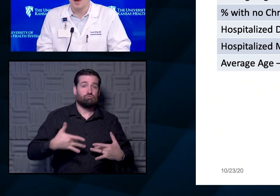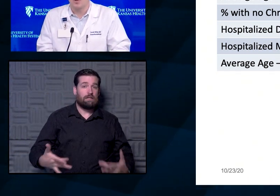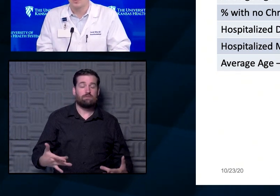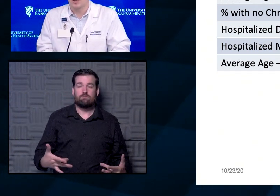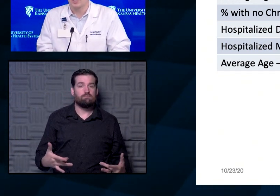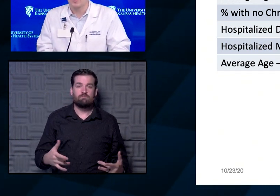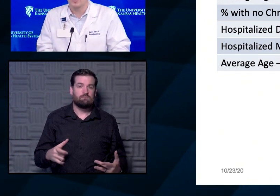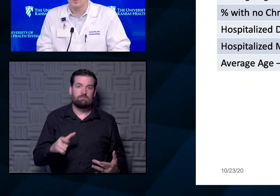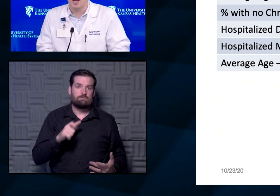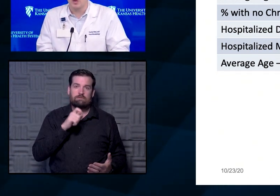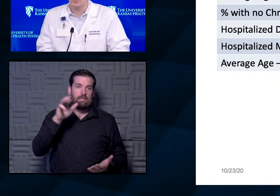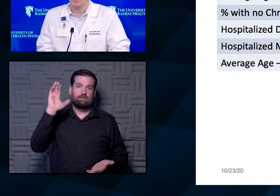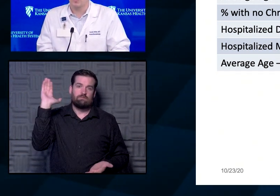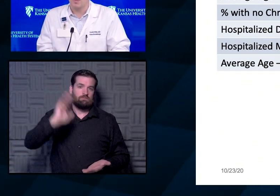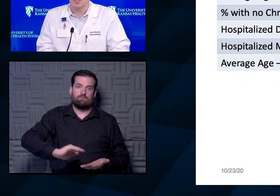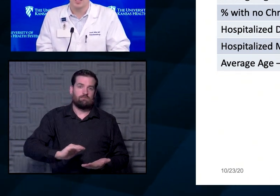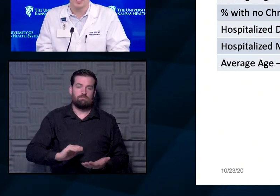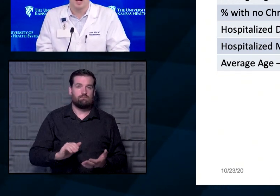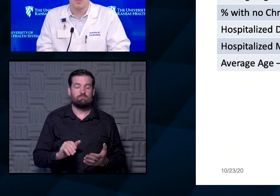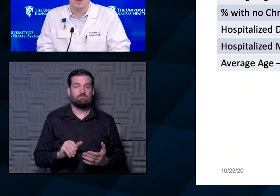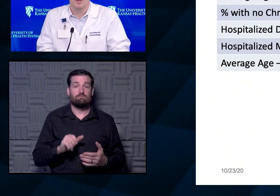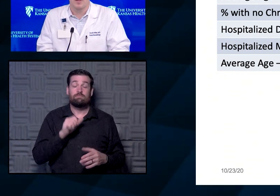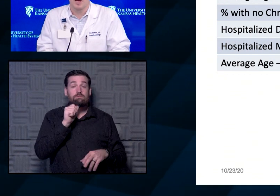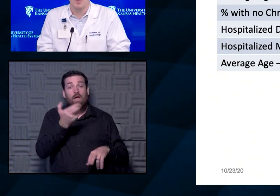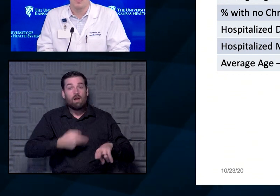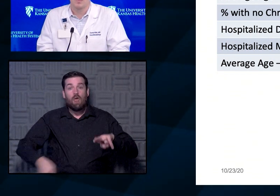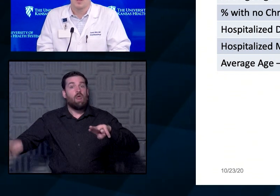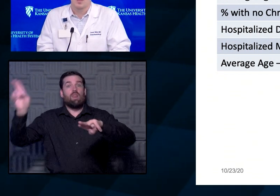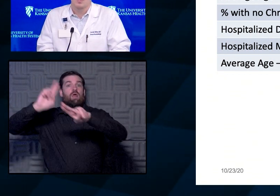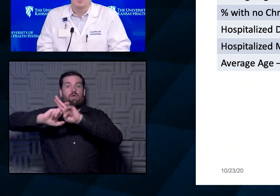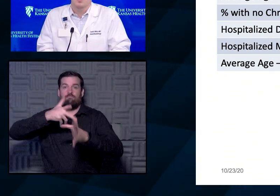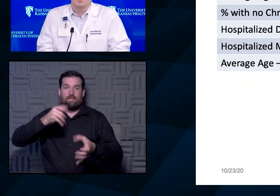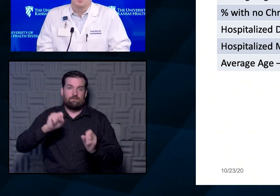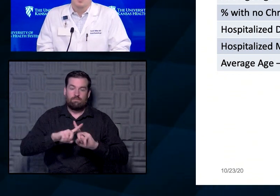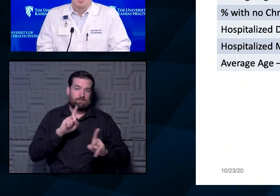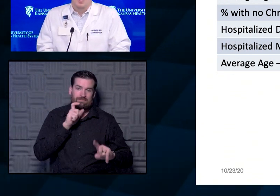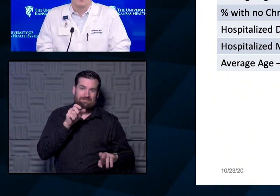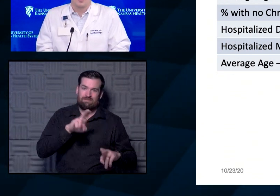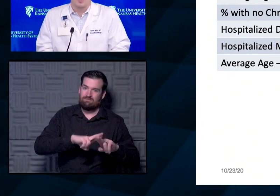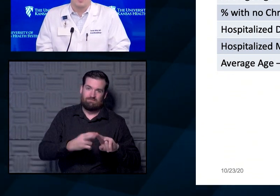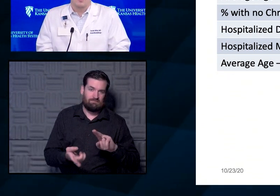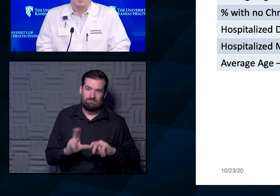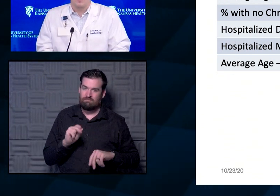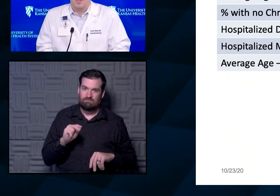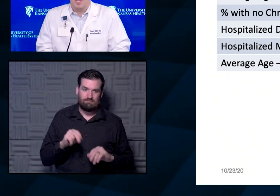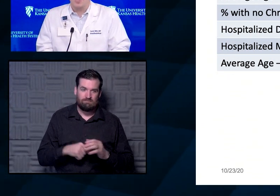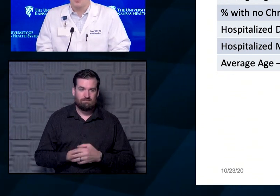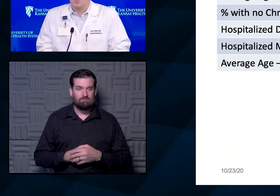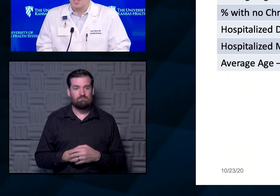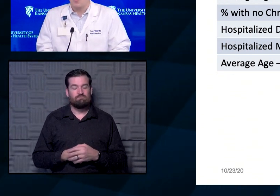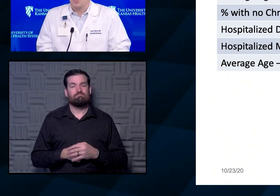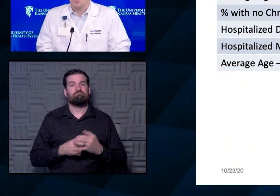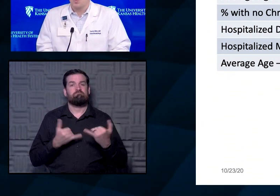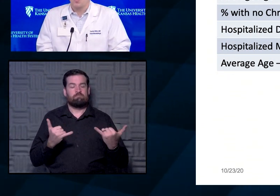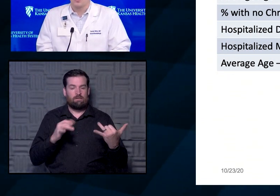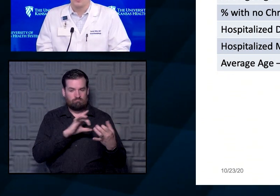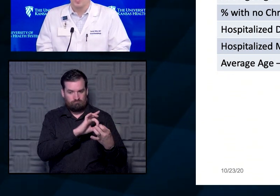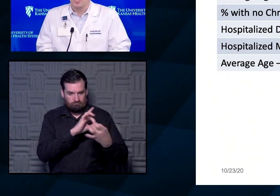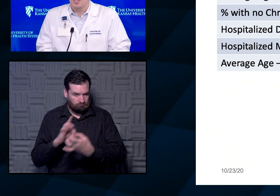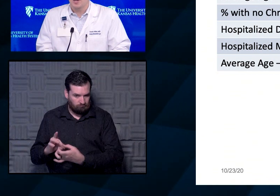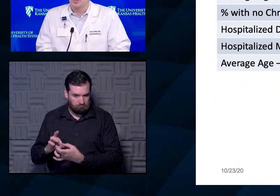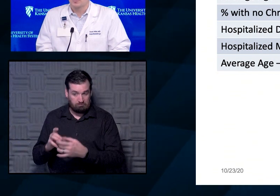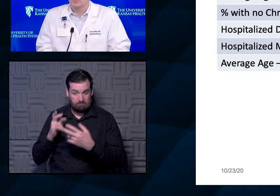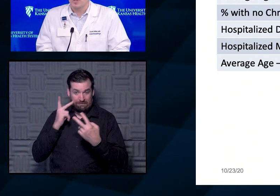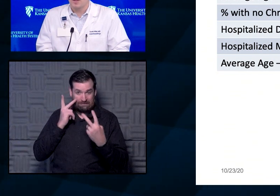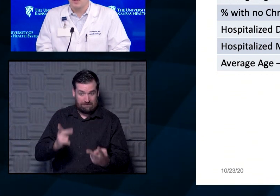not down. At least it's not increasing rapidly, but it's not down. And so to sort of anchor that with what we're